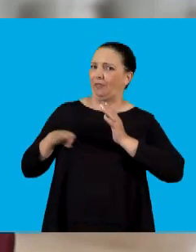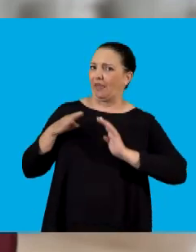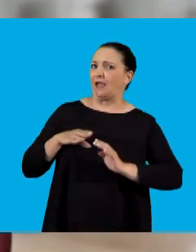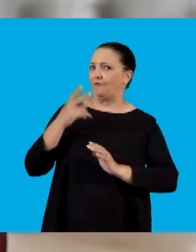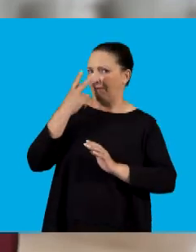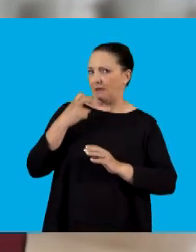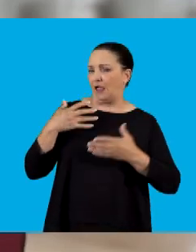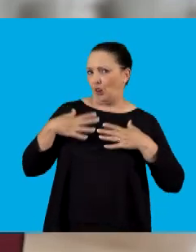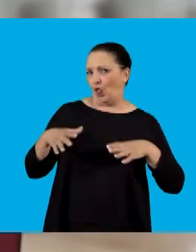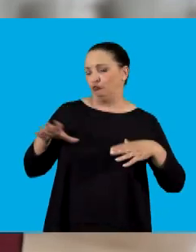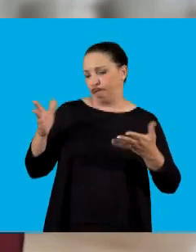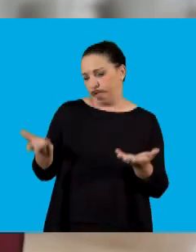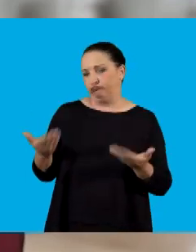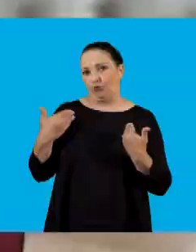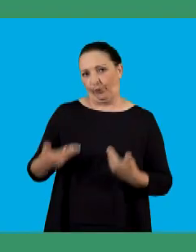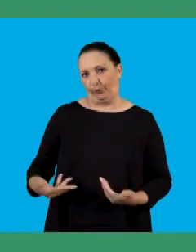by dressing black.